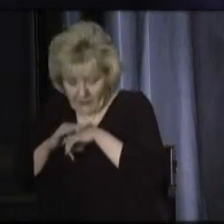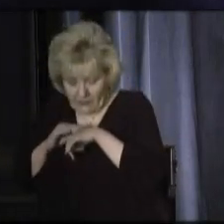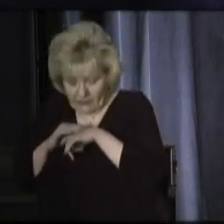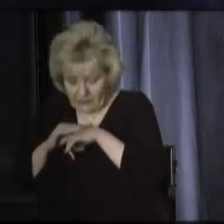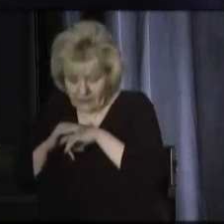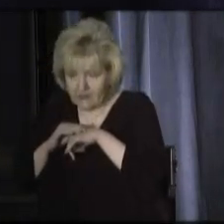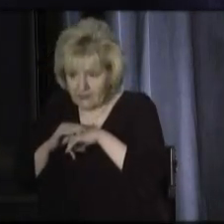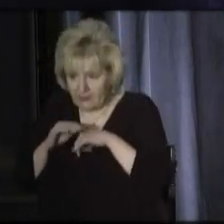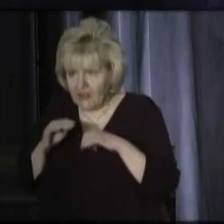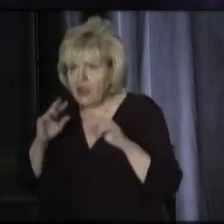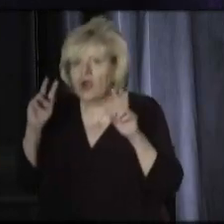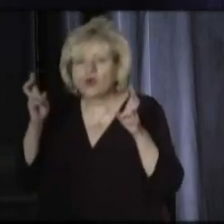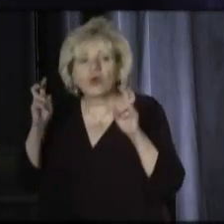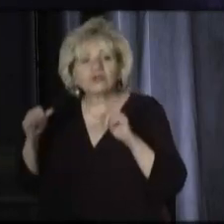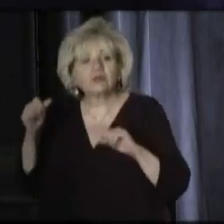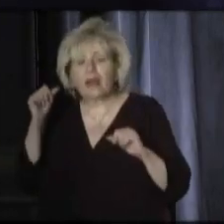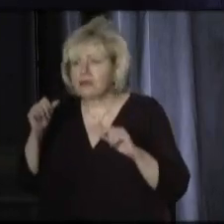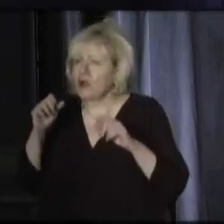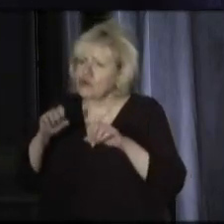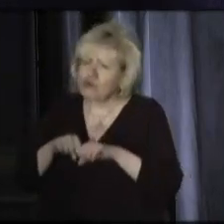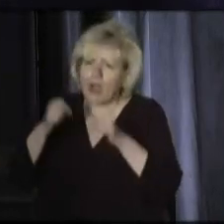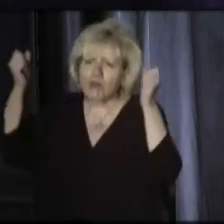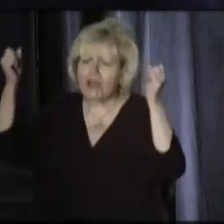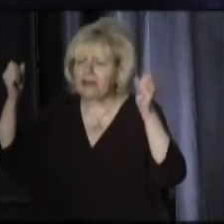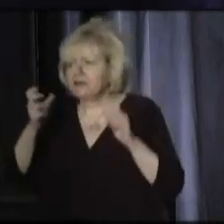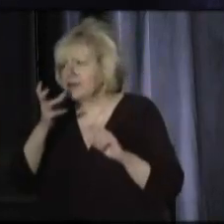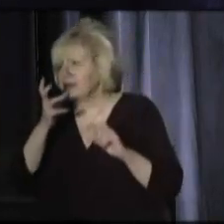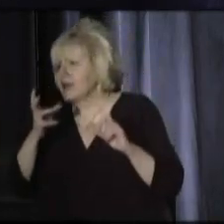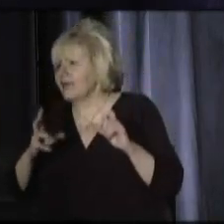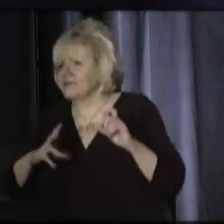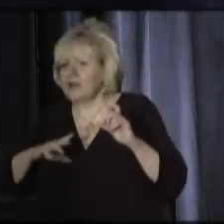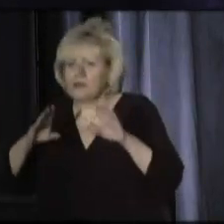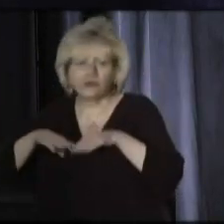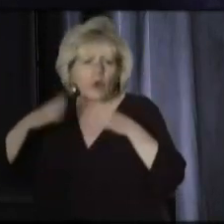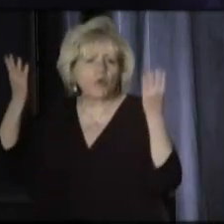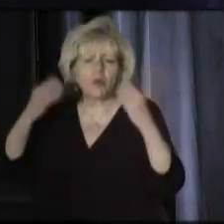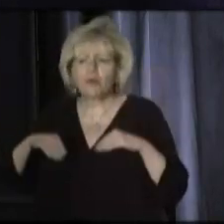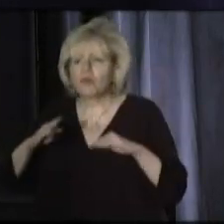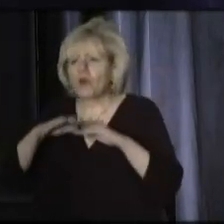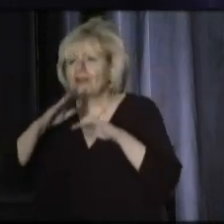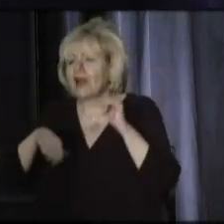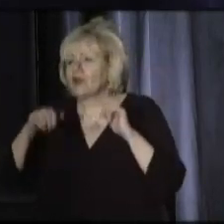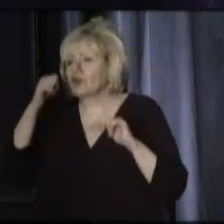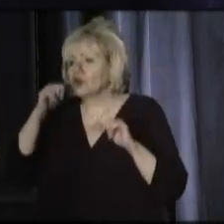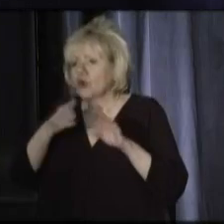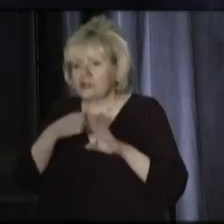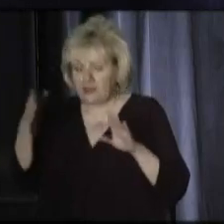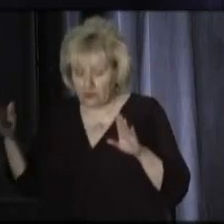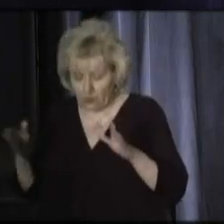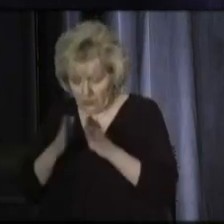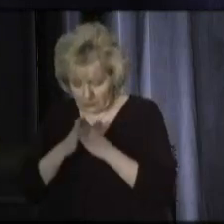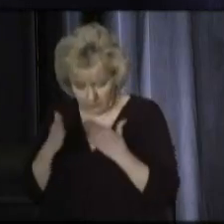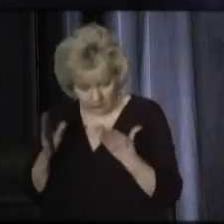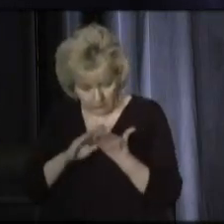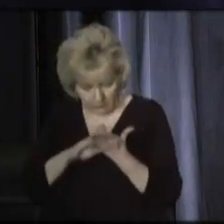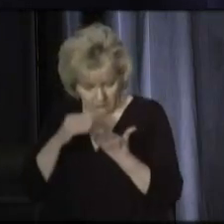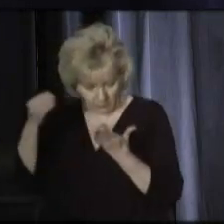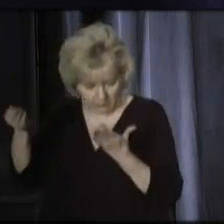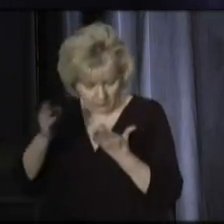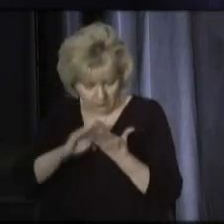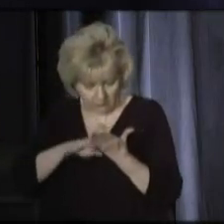only after they left that we resumed thieving from the tree, battering the branches with a bamboo broom, catching the apricots as gently